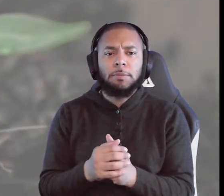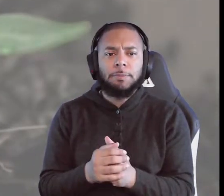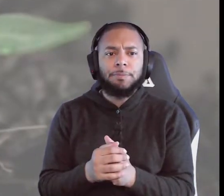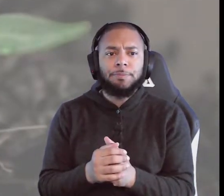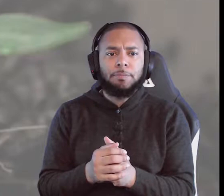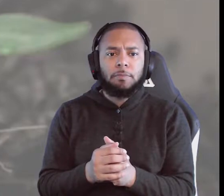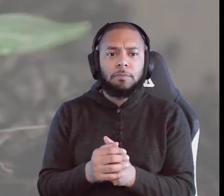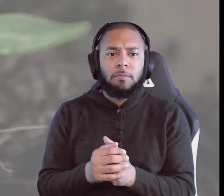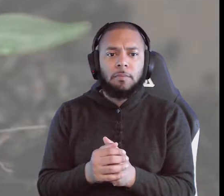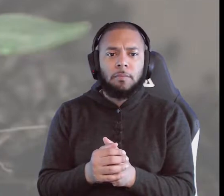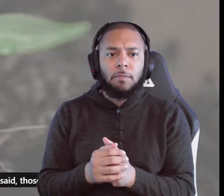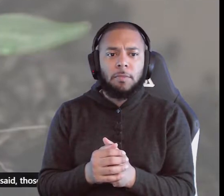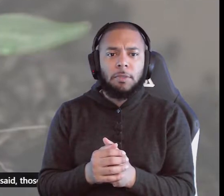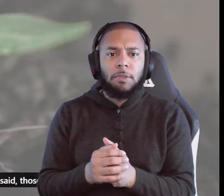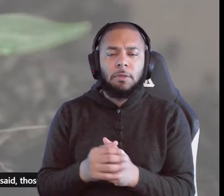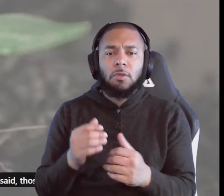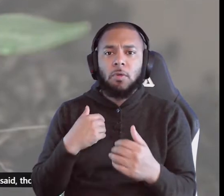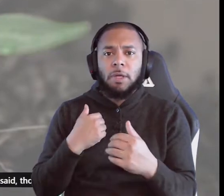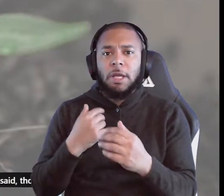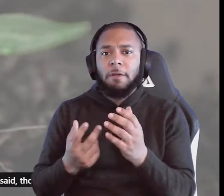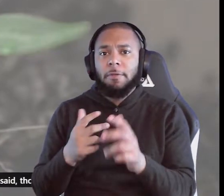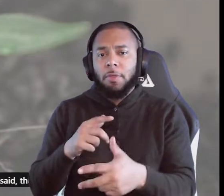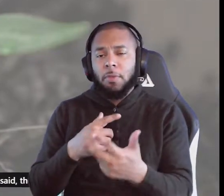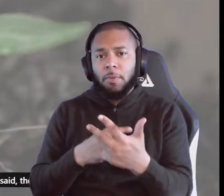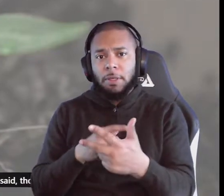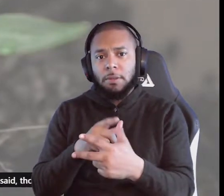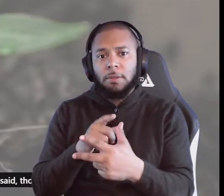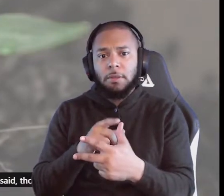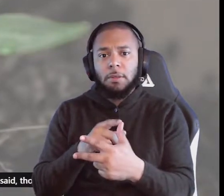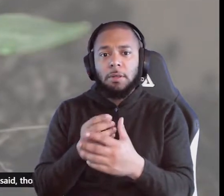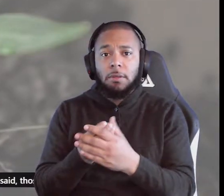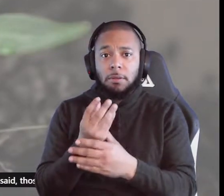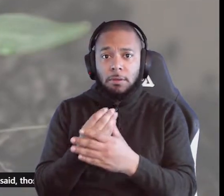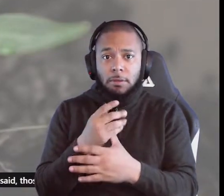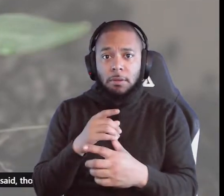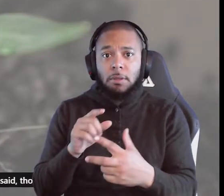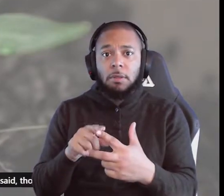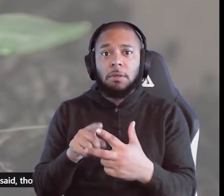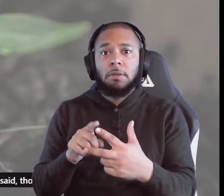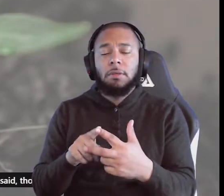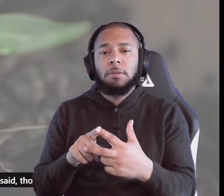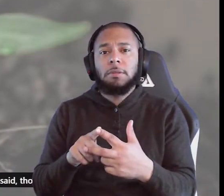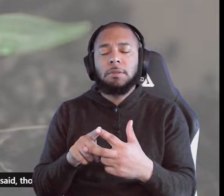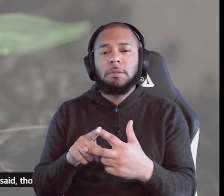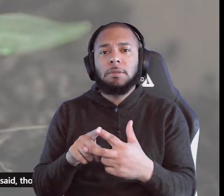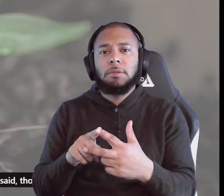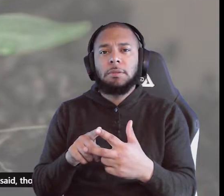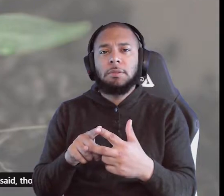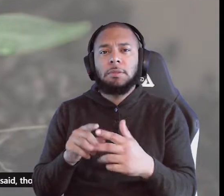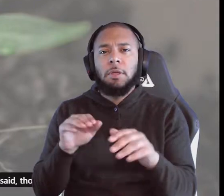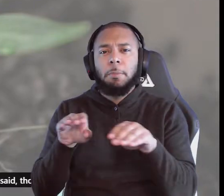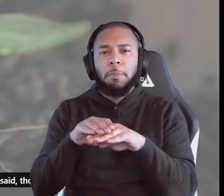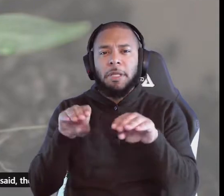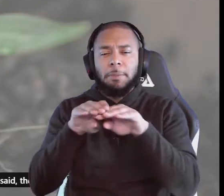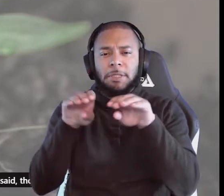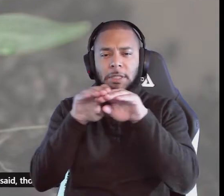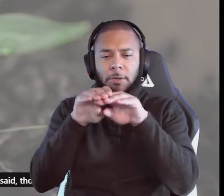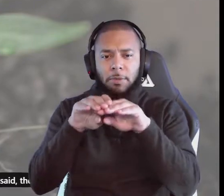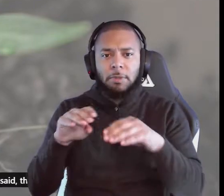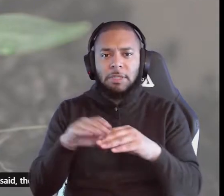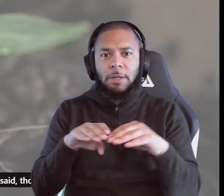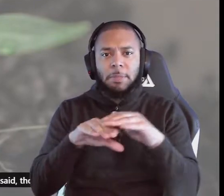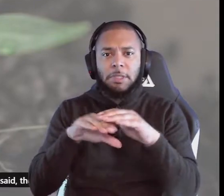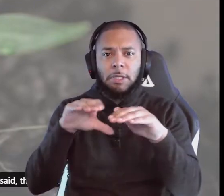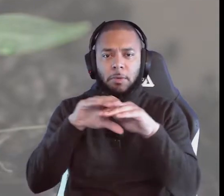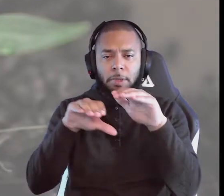it's igneous, sedimentary, or metamorphic rock, that rock can break down into its component pieces. Like I said, those are